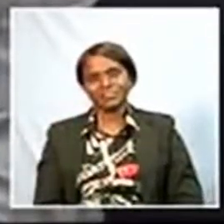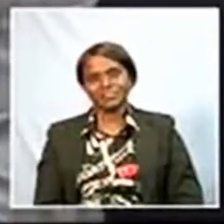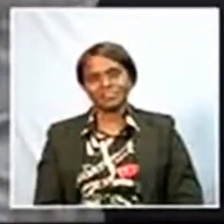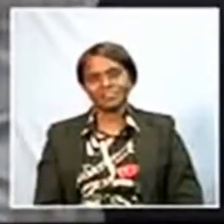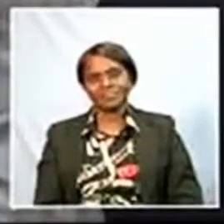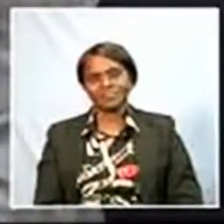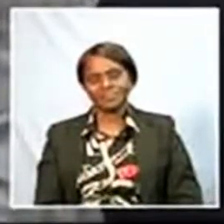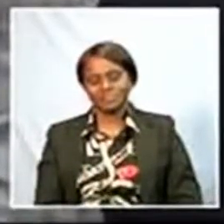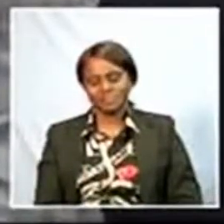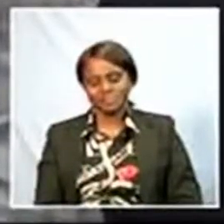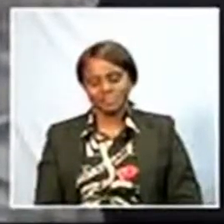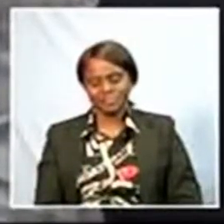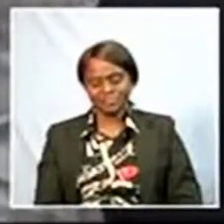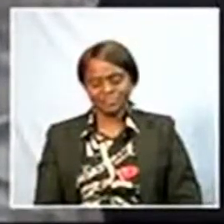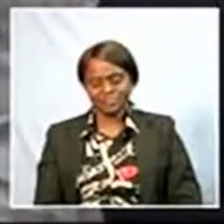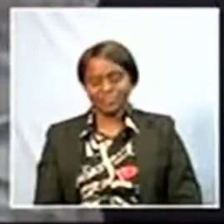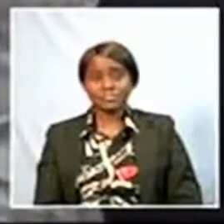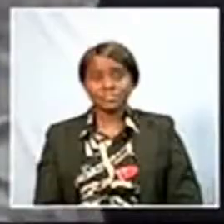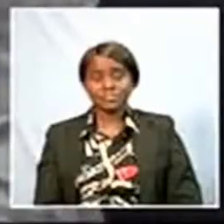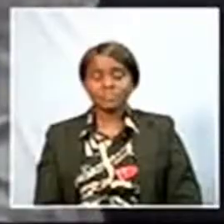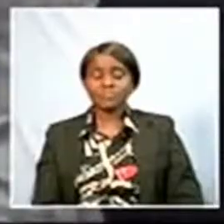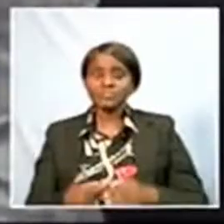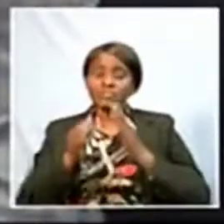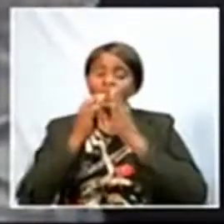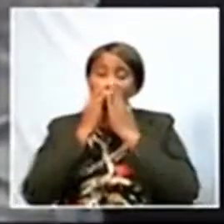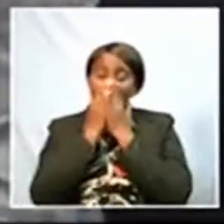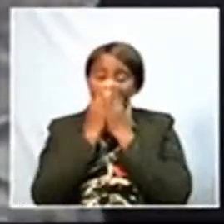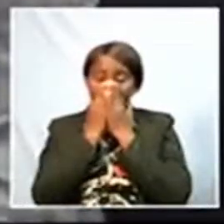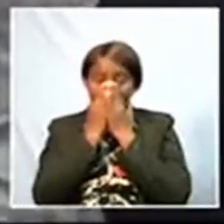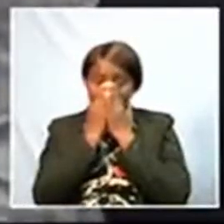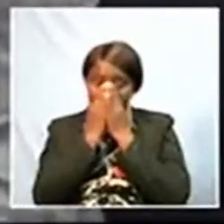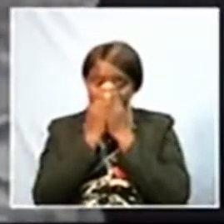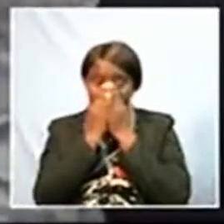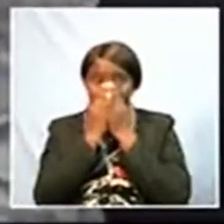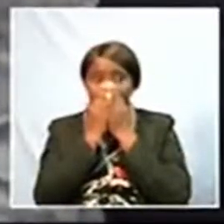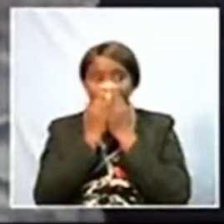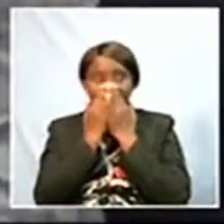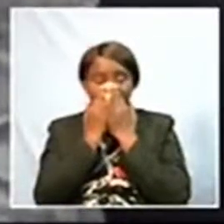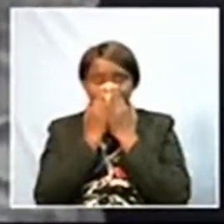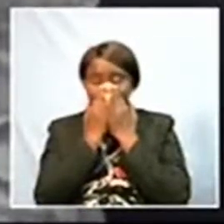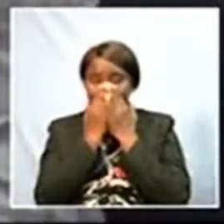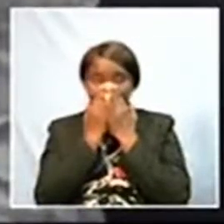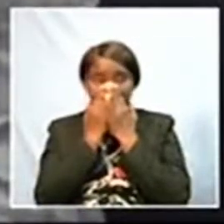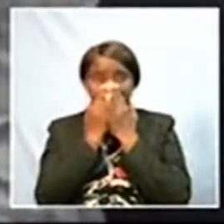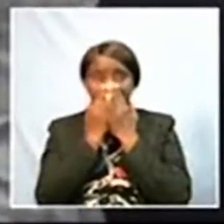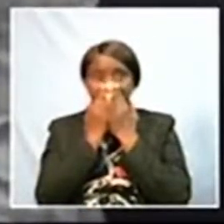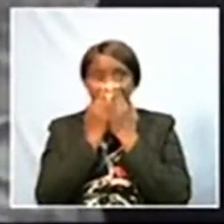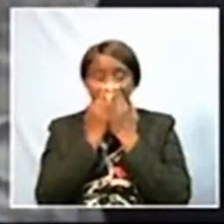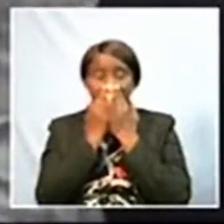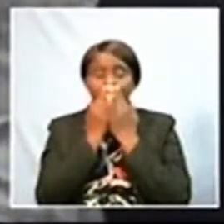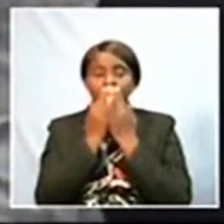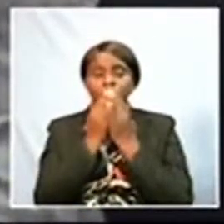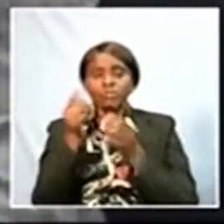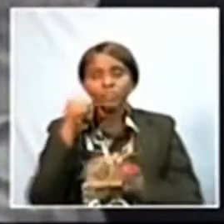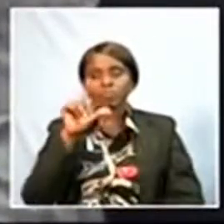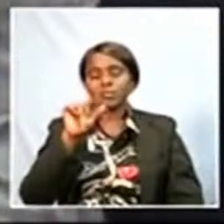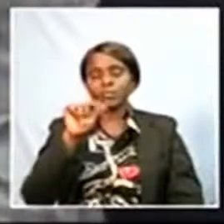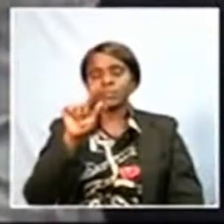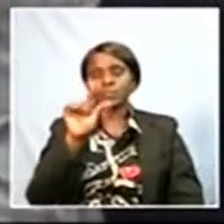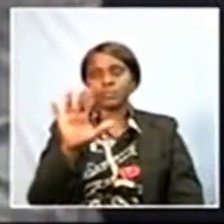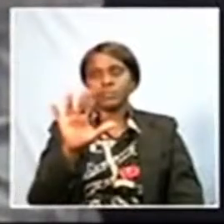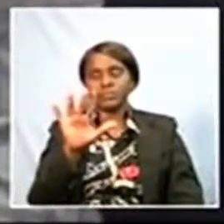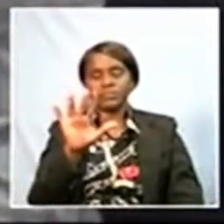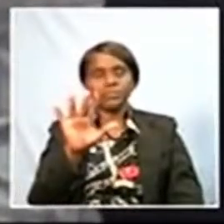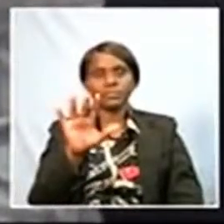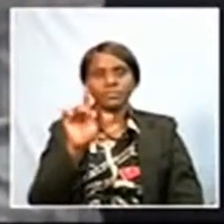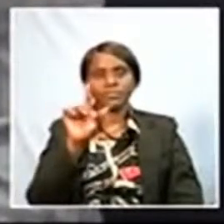I mean, you have provided just evidence to have secured through the CDFC for 2025 1 million